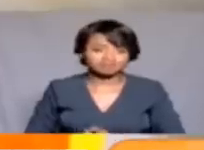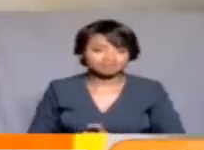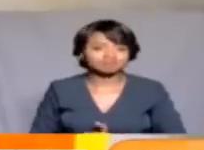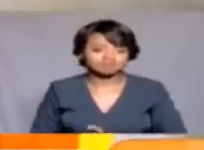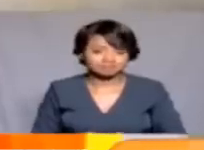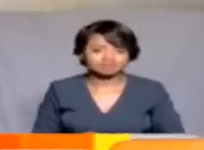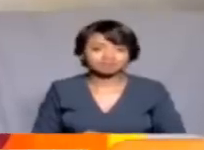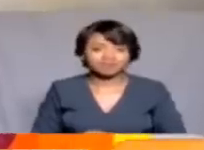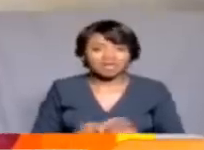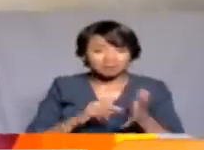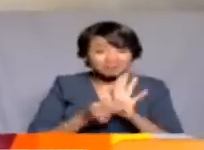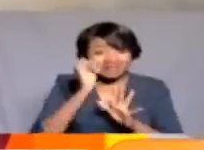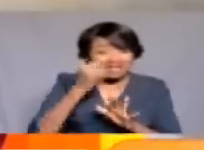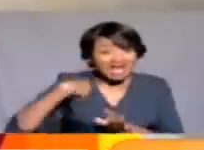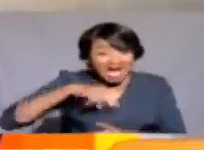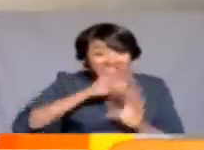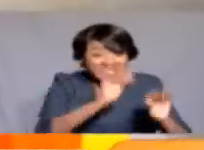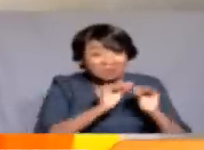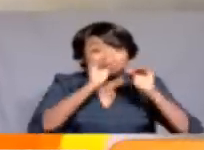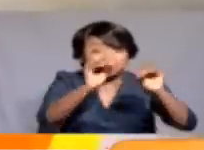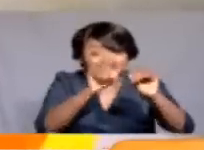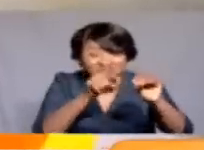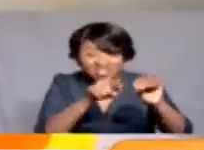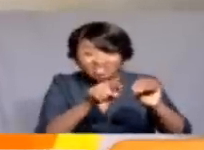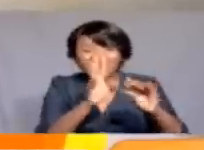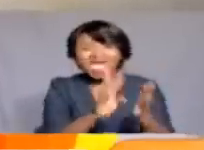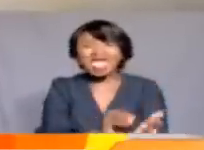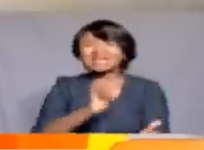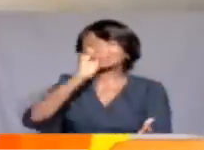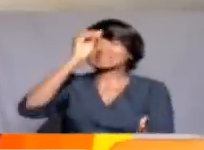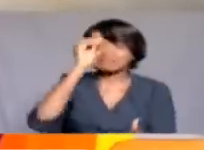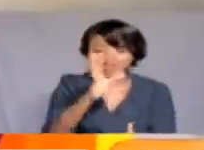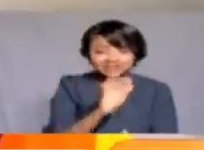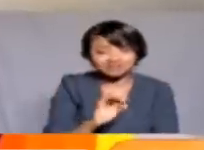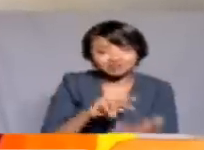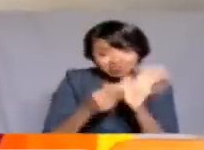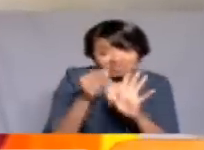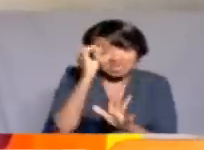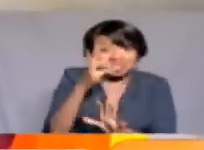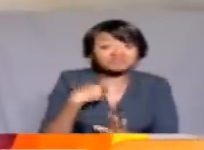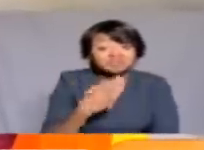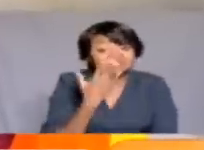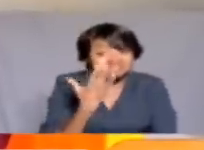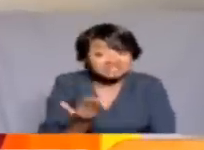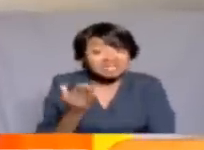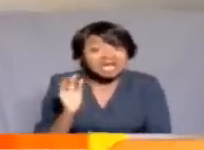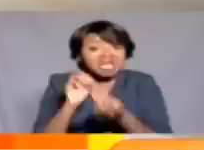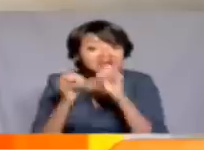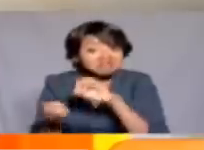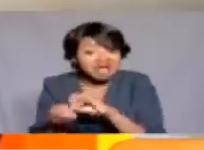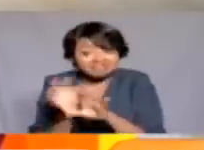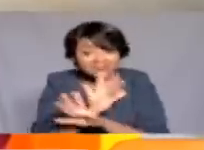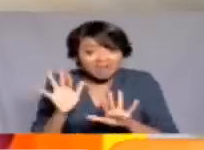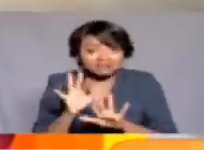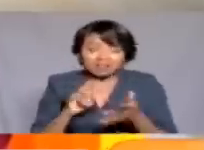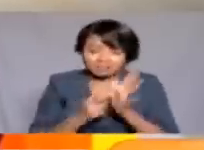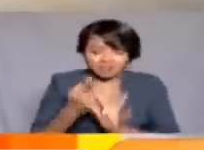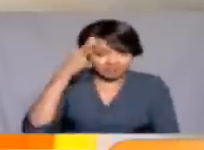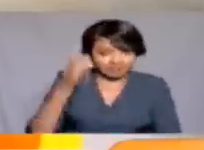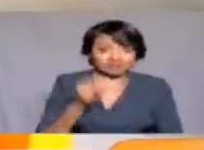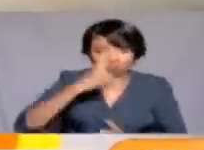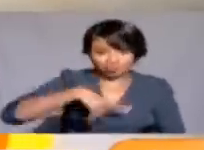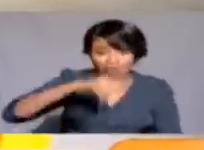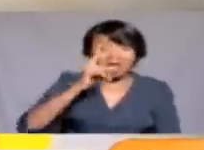us to do that would be quite expensive. If we do it based on data, then we would be making the correct